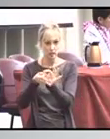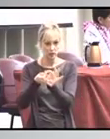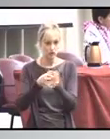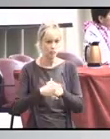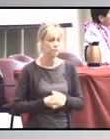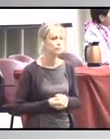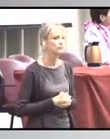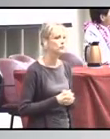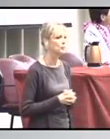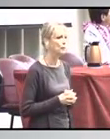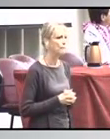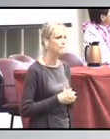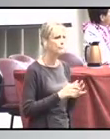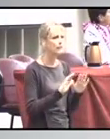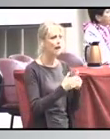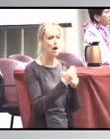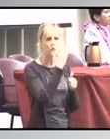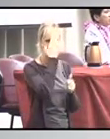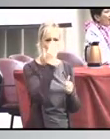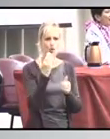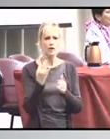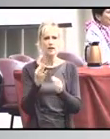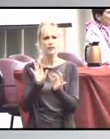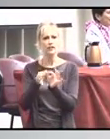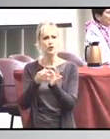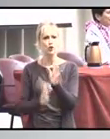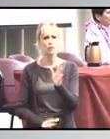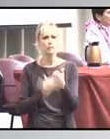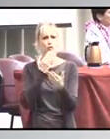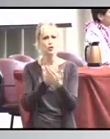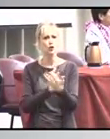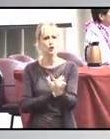interpretation. How do you know if the interpreter is a good match?